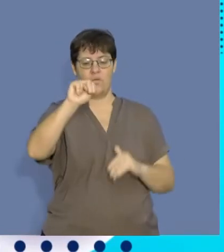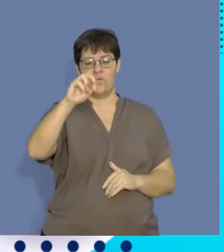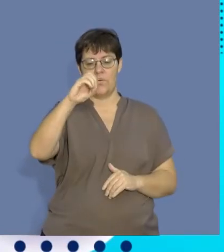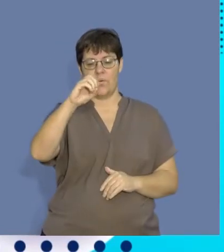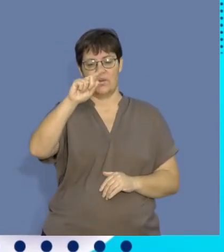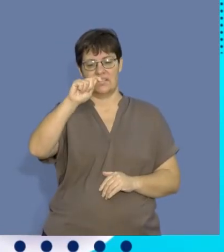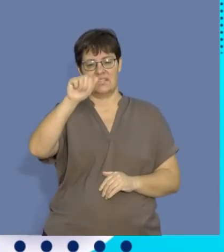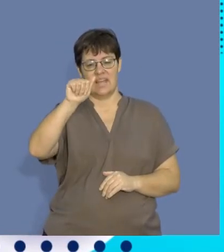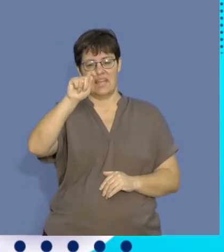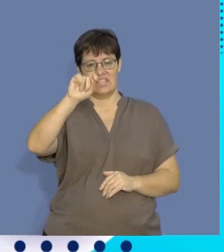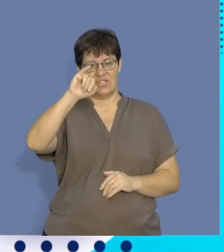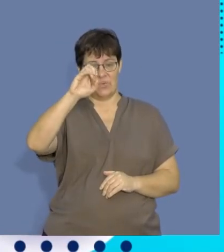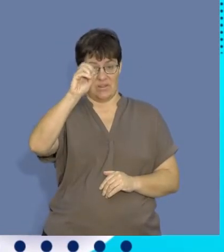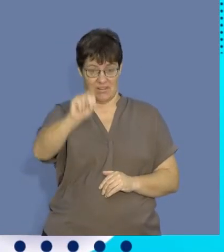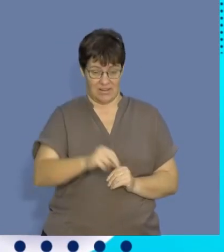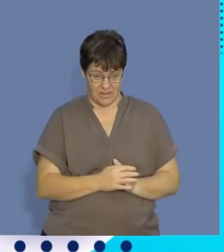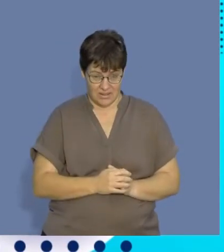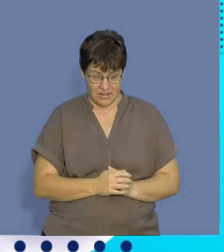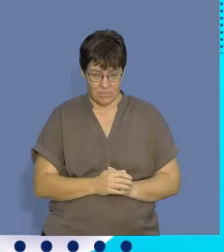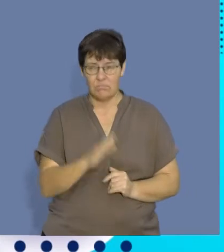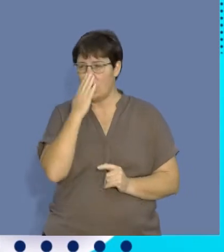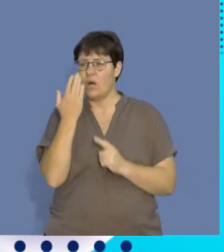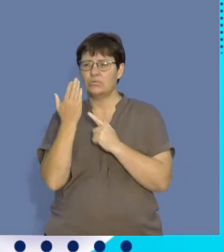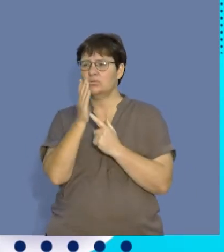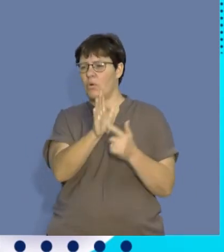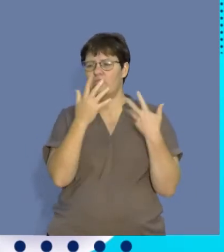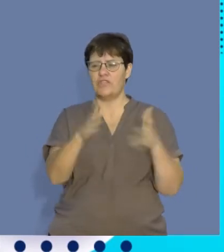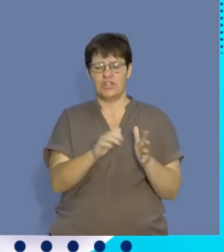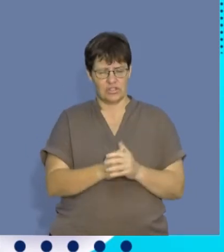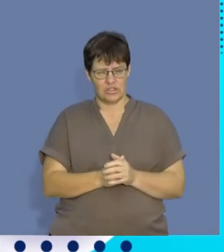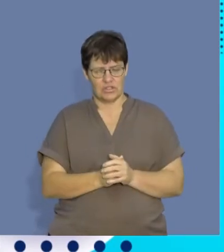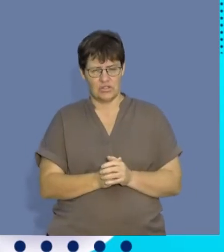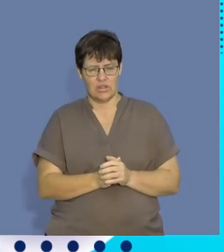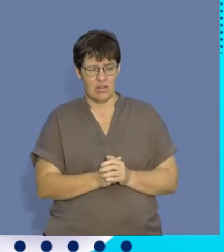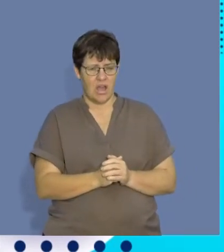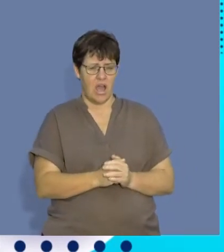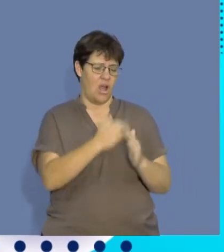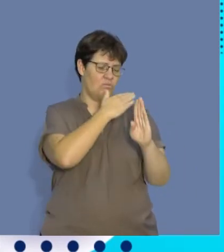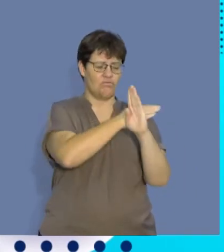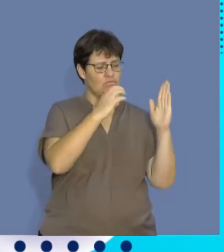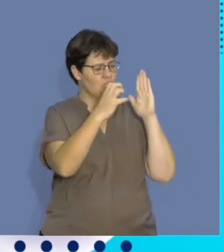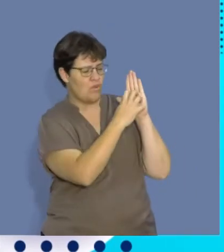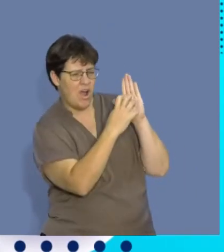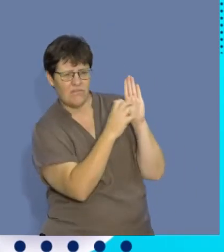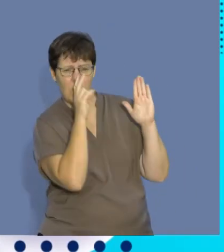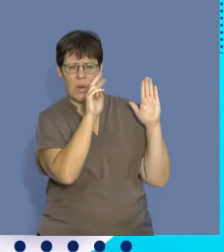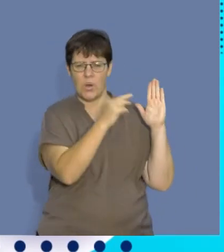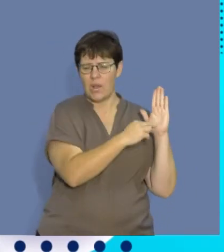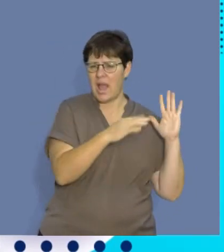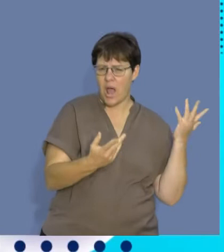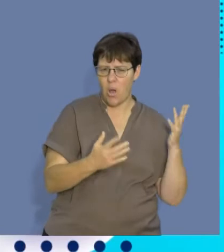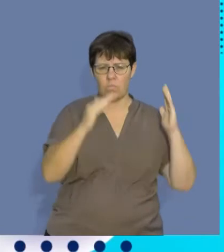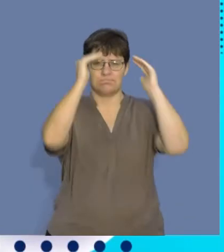you take what I've shown you in terms of a graph and how it looks, and how do you then write it down